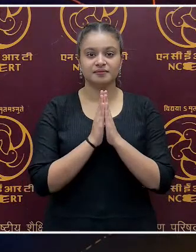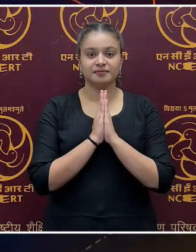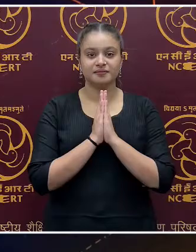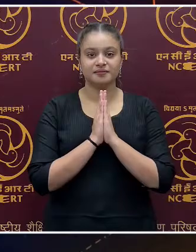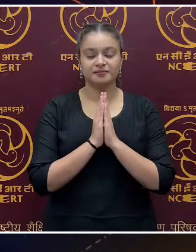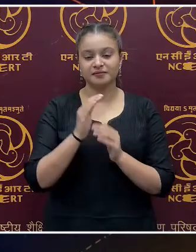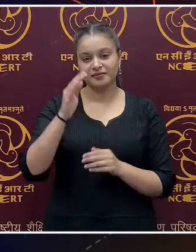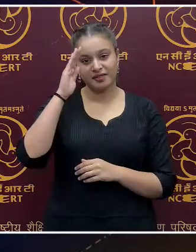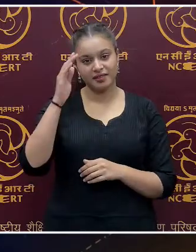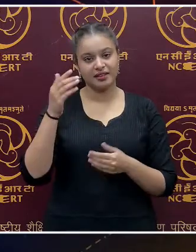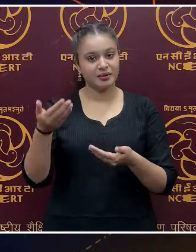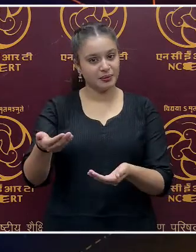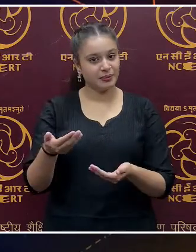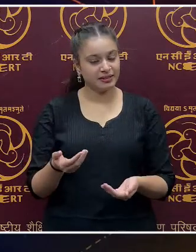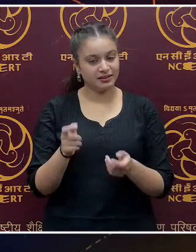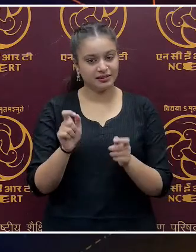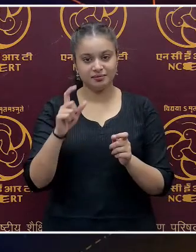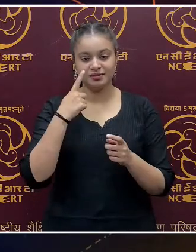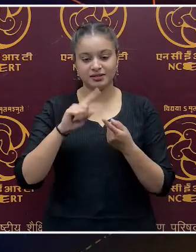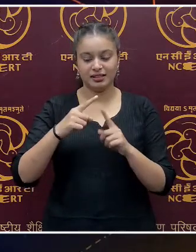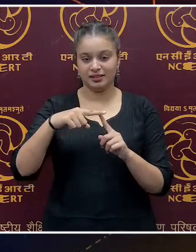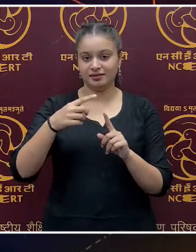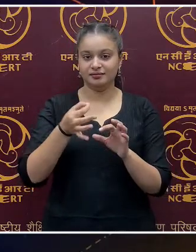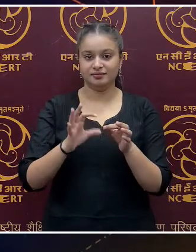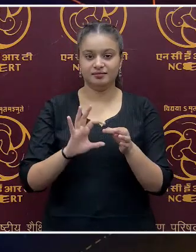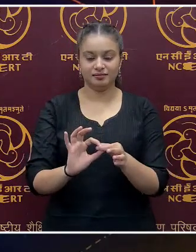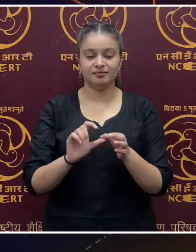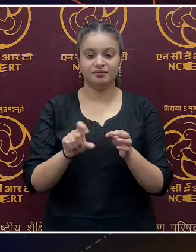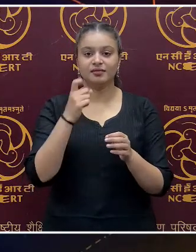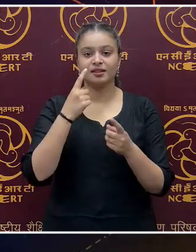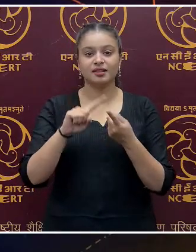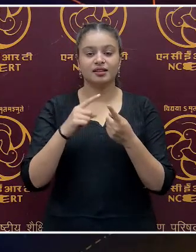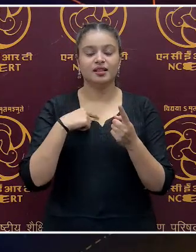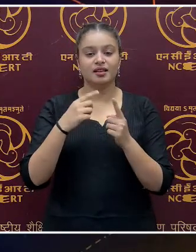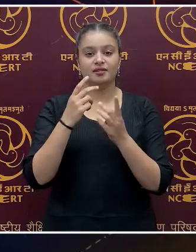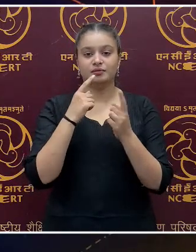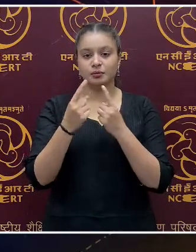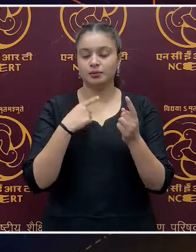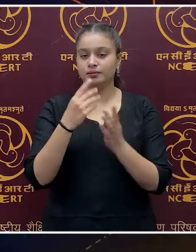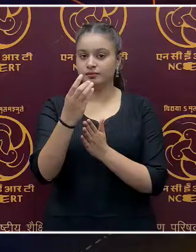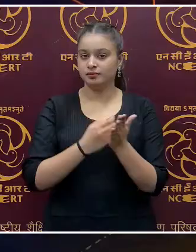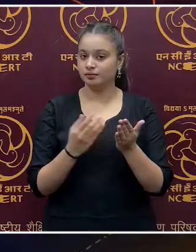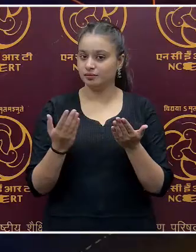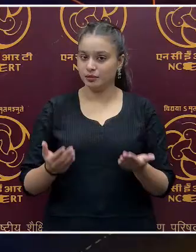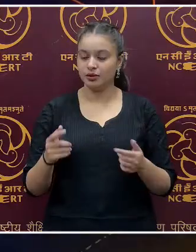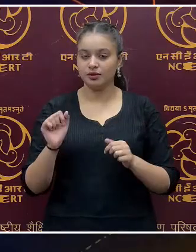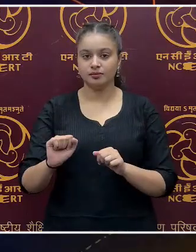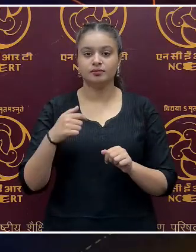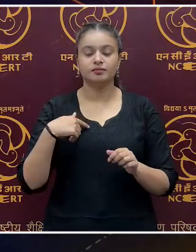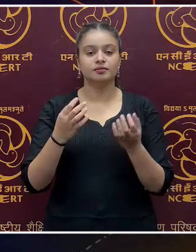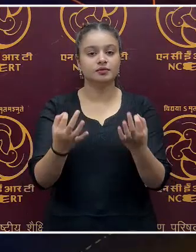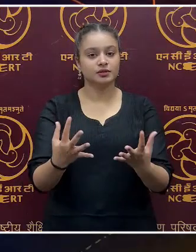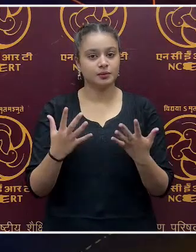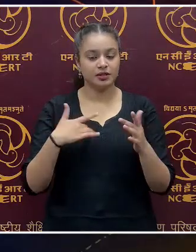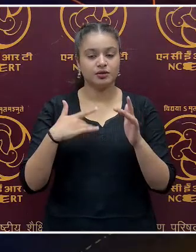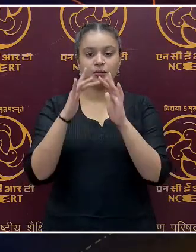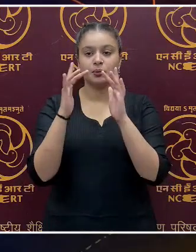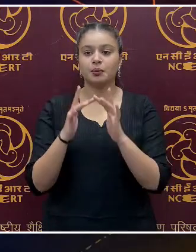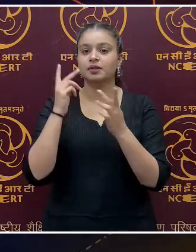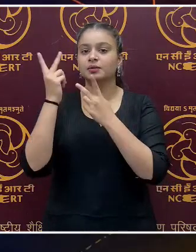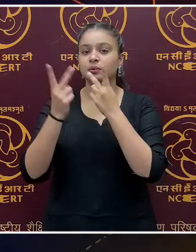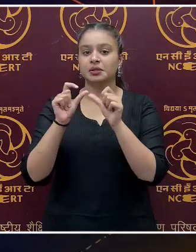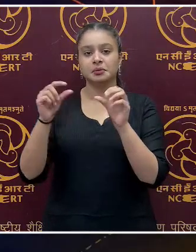Namaskar, hello and a very warm welcome to CIET NCERT's live phone-in interactive program. This is our special virtual